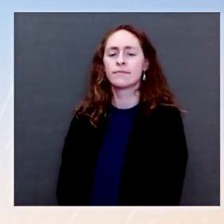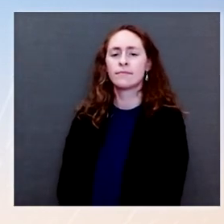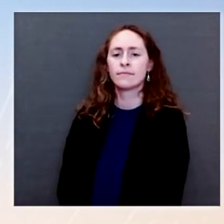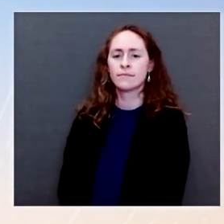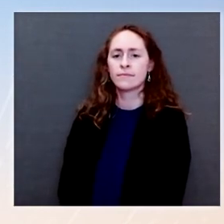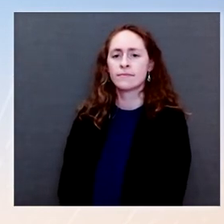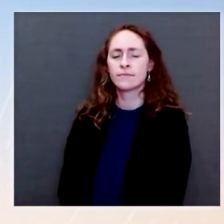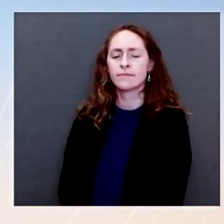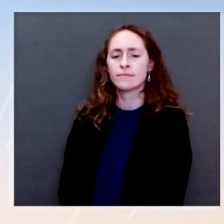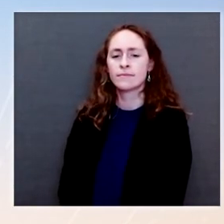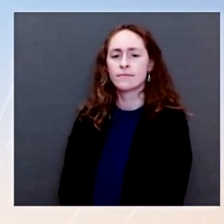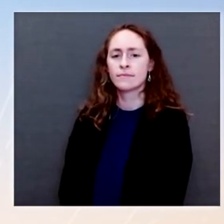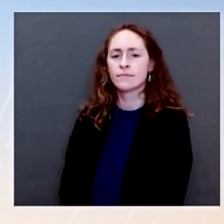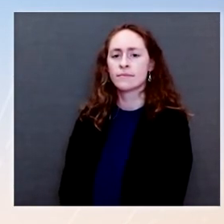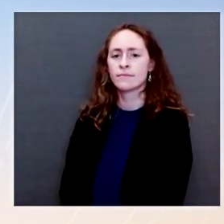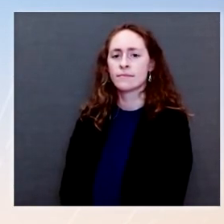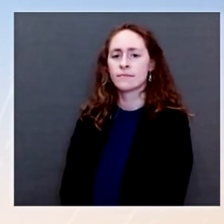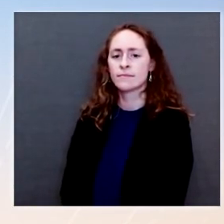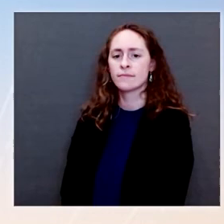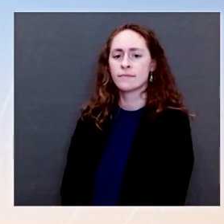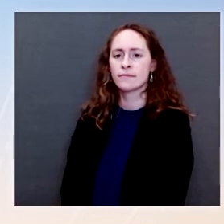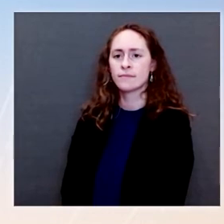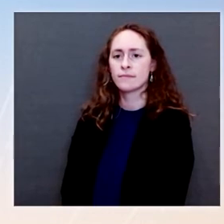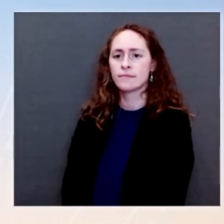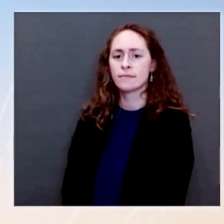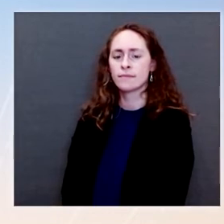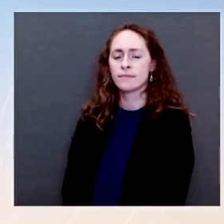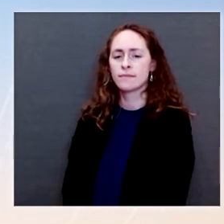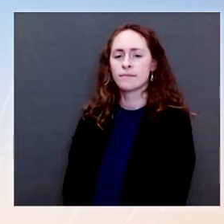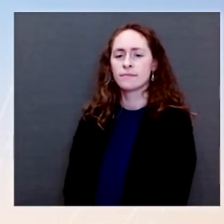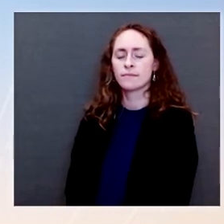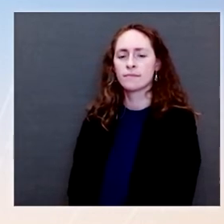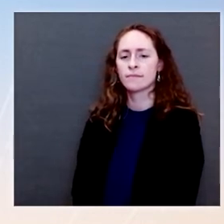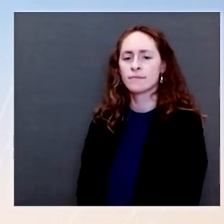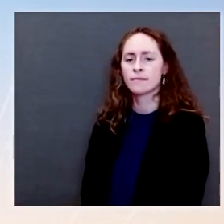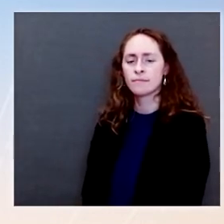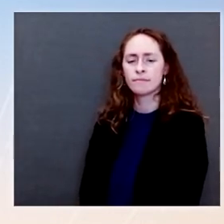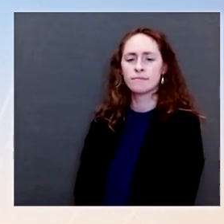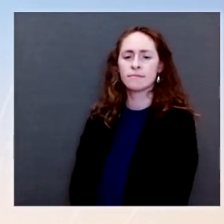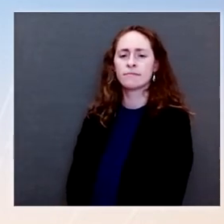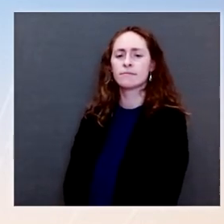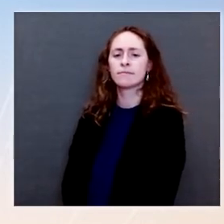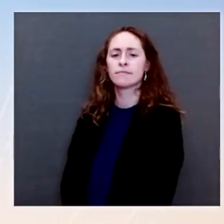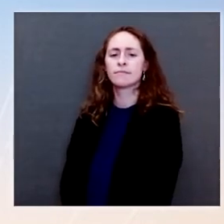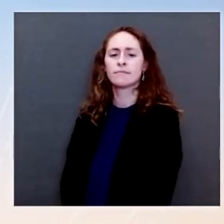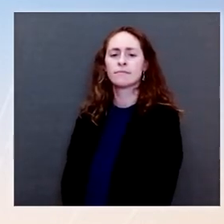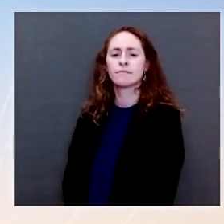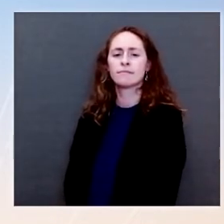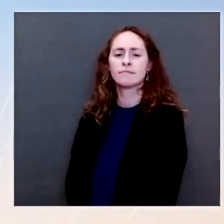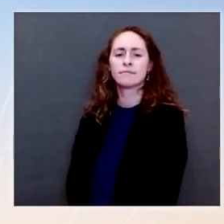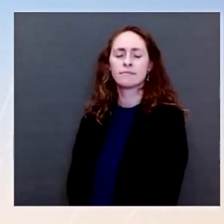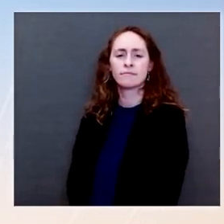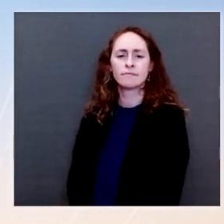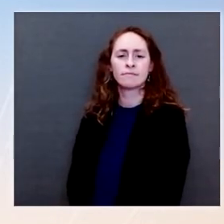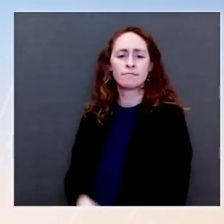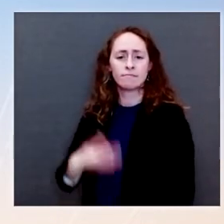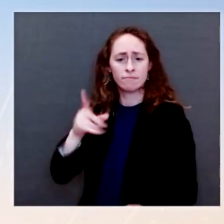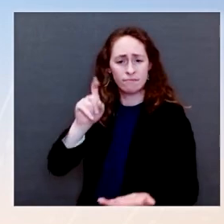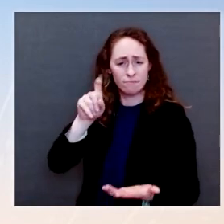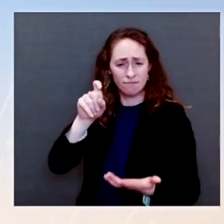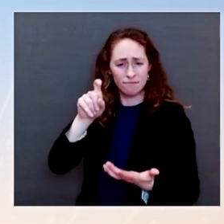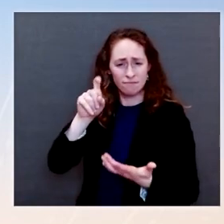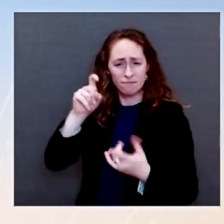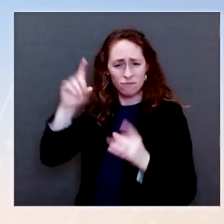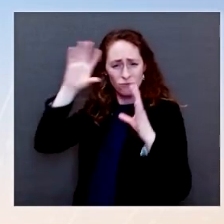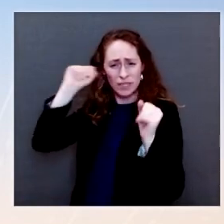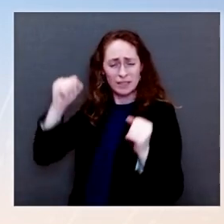do better? Well, I think first, when the president took office, one of his key objectives